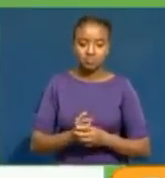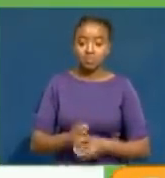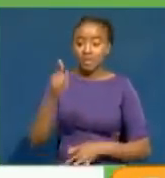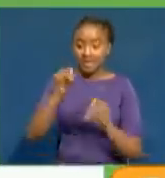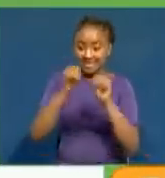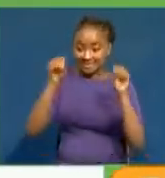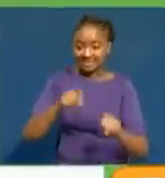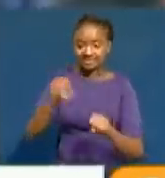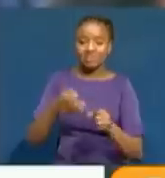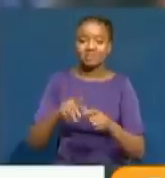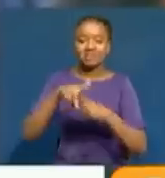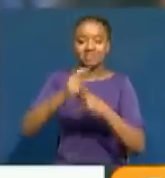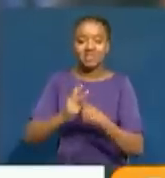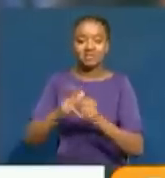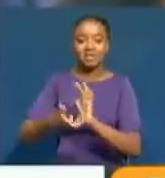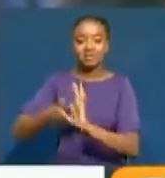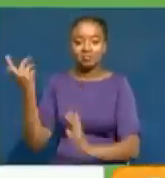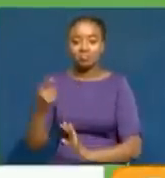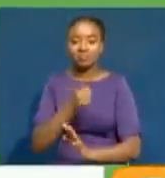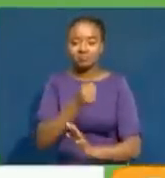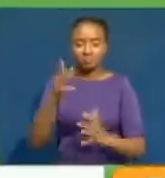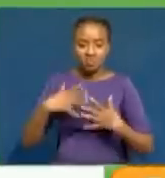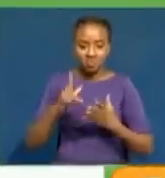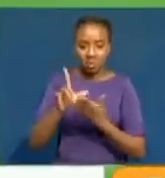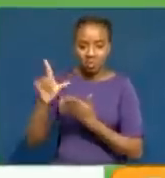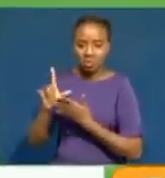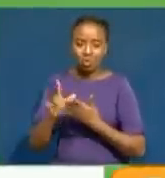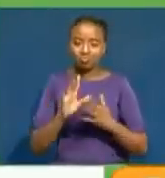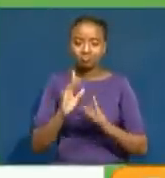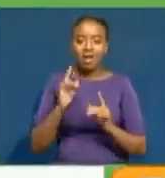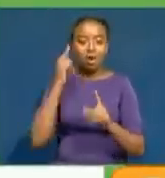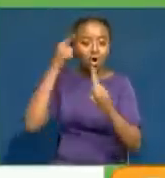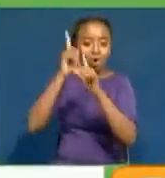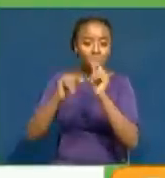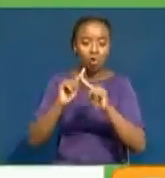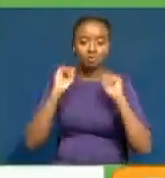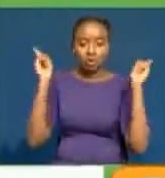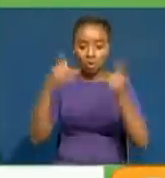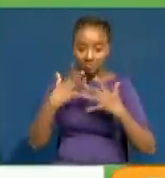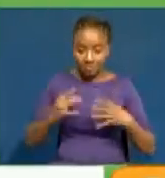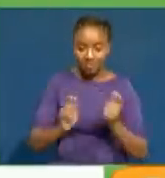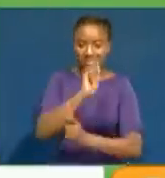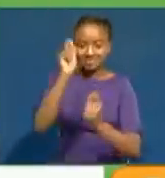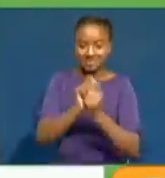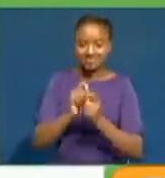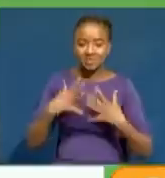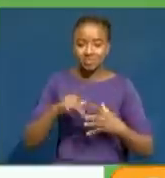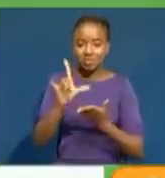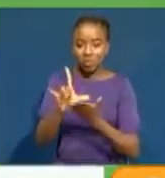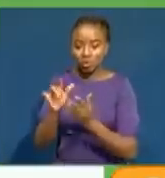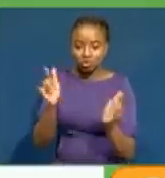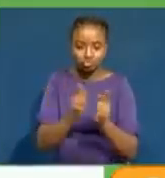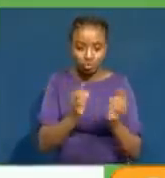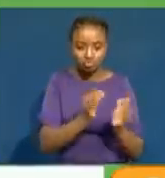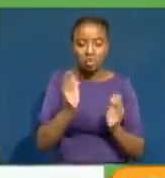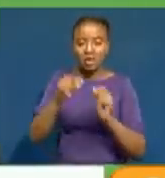and remove predatory lenders so that everybody, especially the small borrowers,